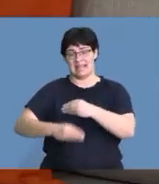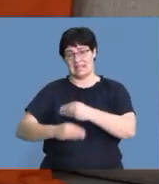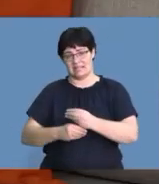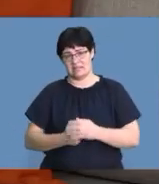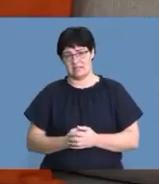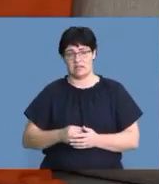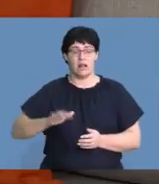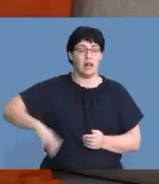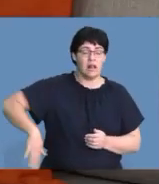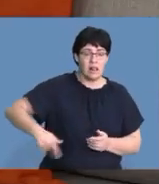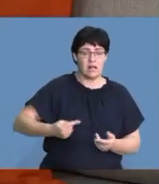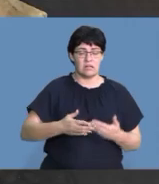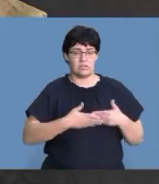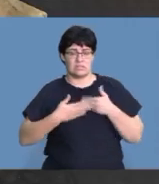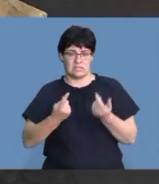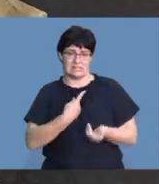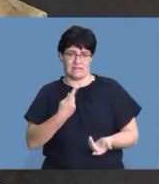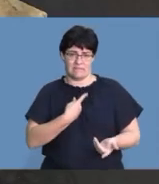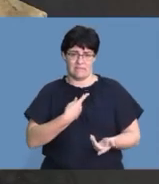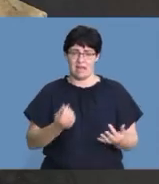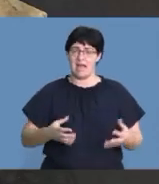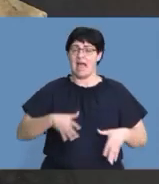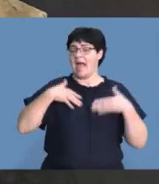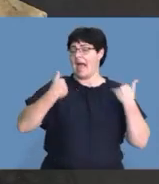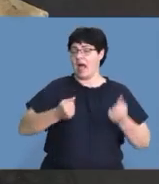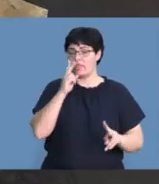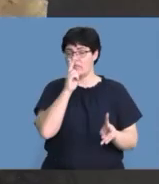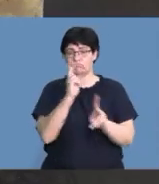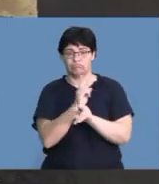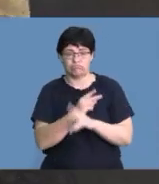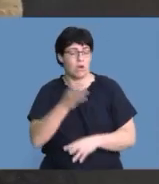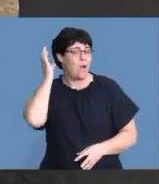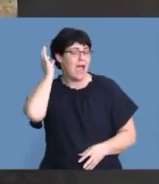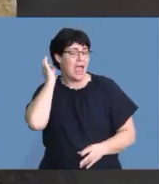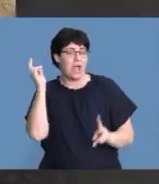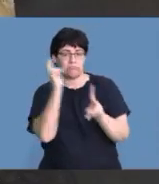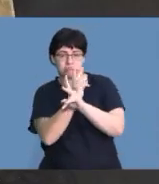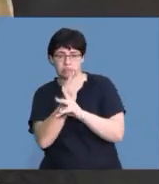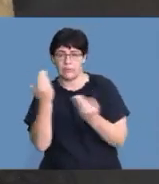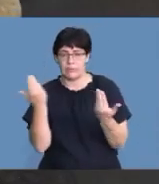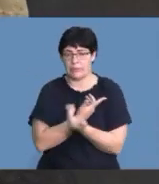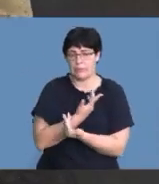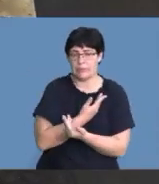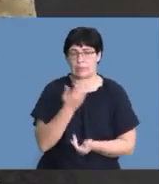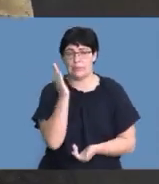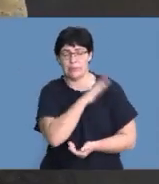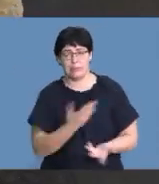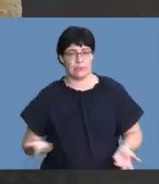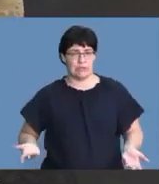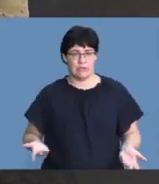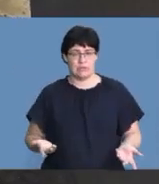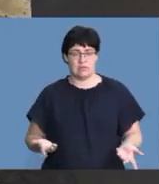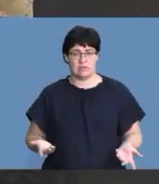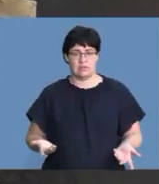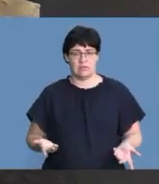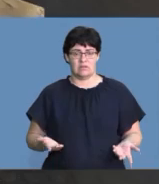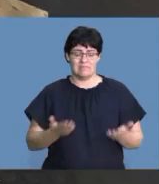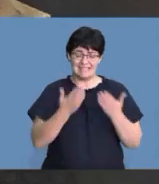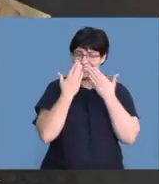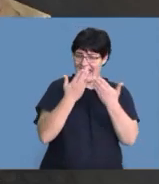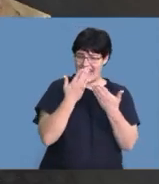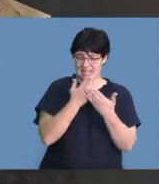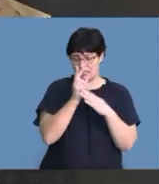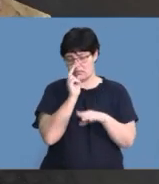up. You neglect to look after yourself. You don't look after your health. You don't look after your hair. You don't look after